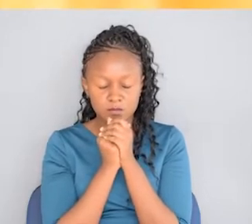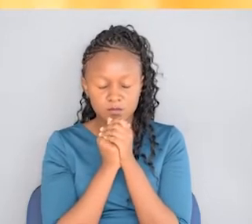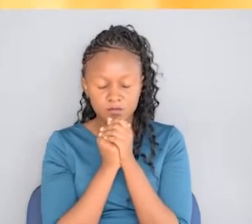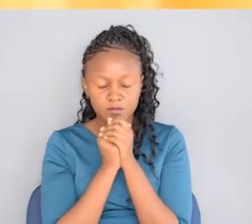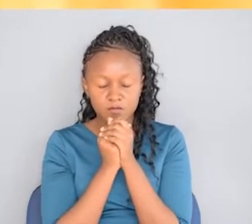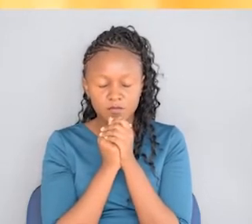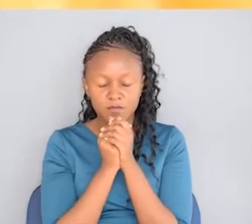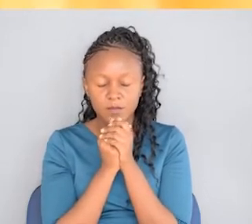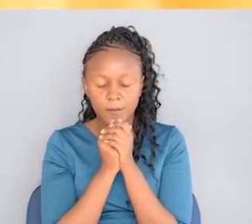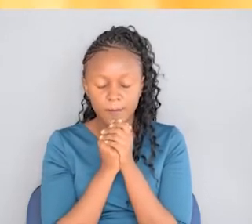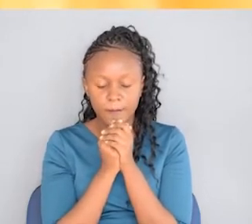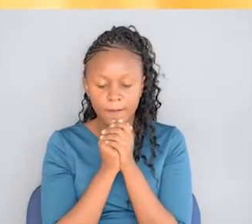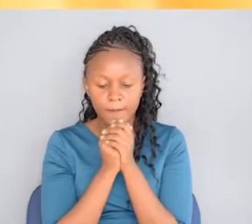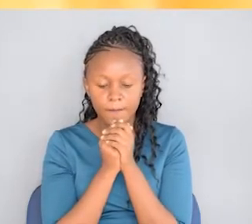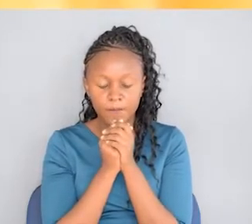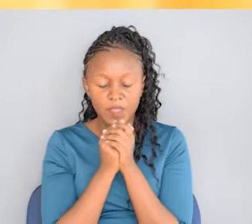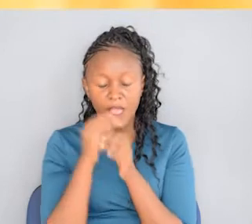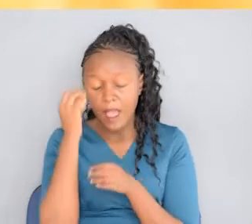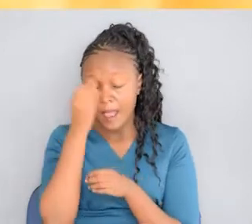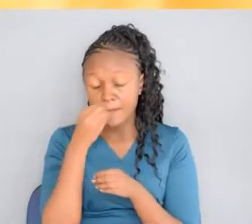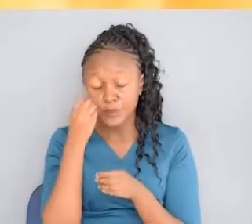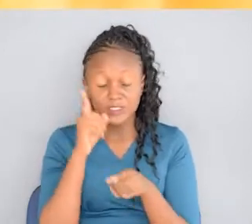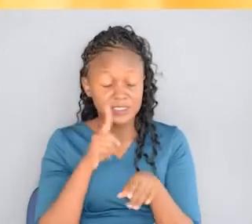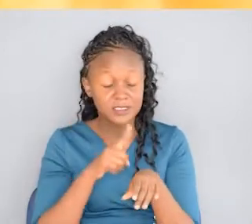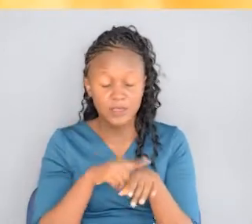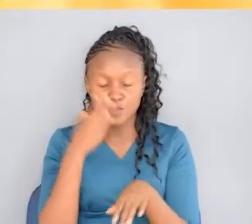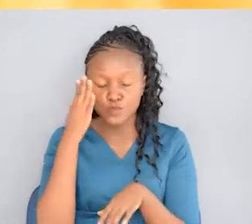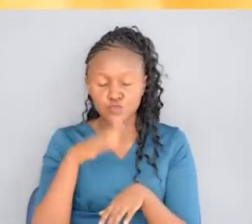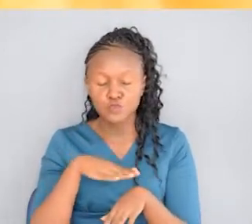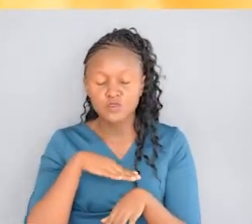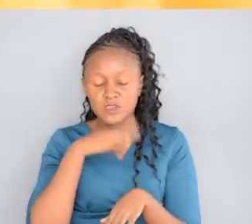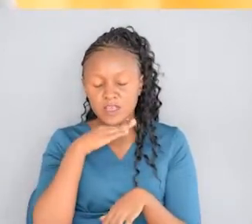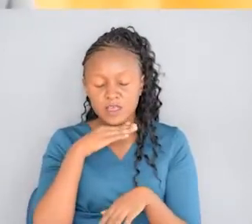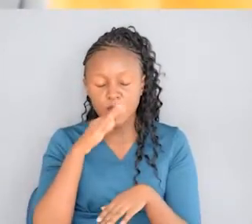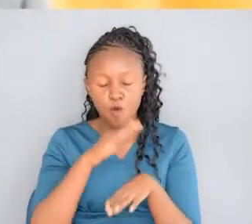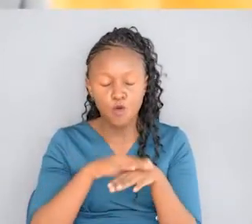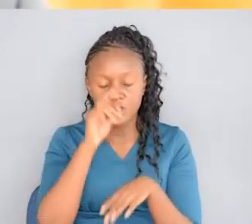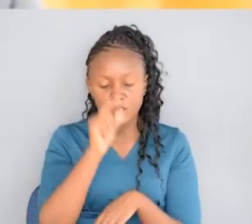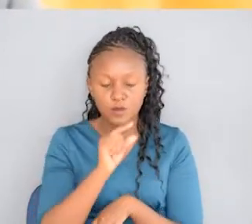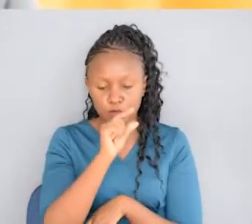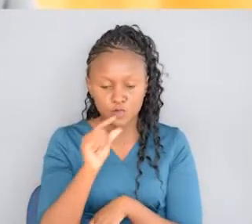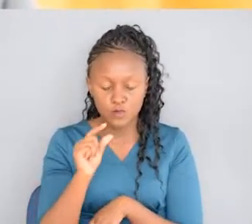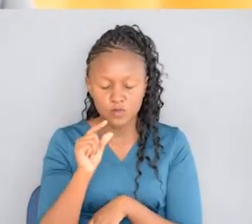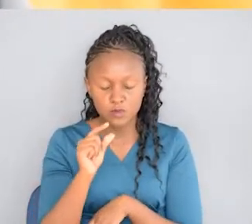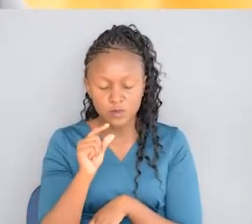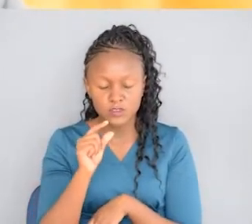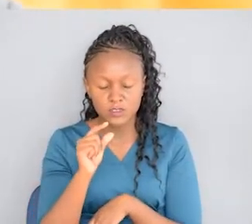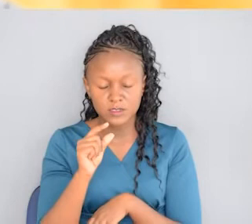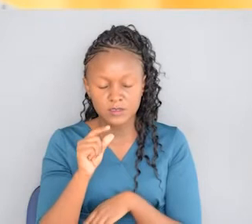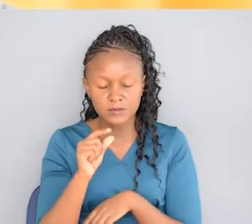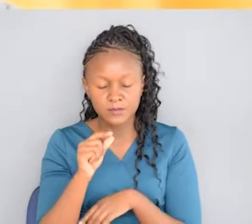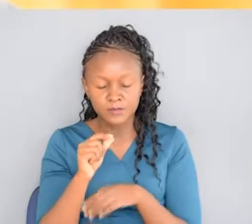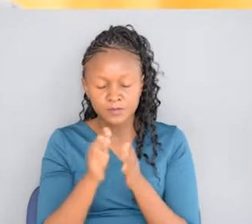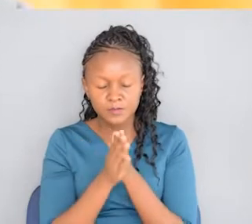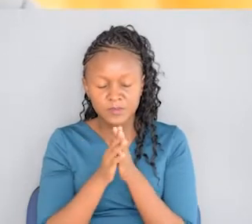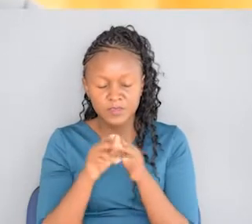What a beauty it was that when you died on the cross, the curtain was torn, and you